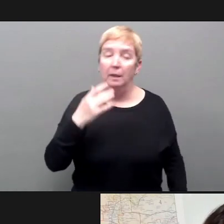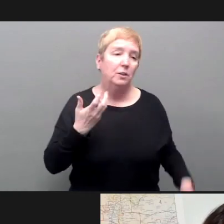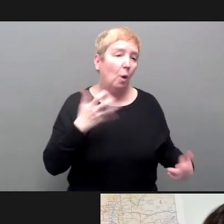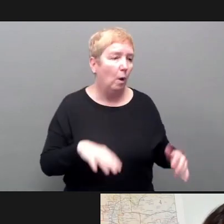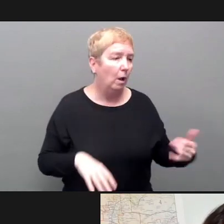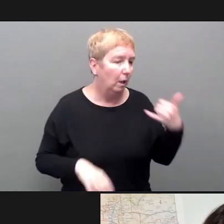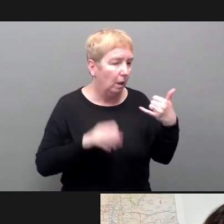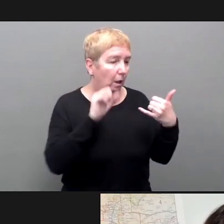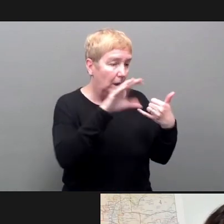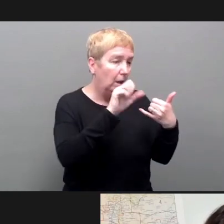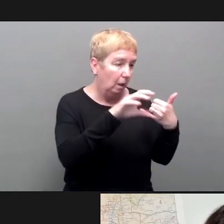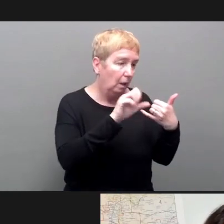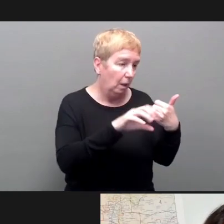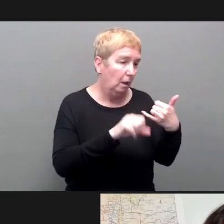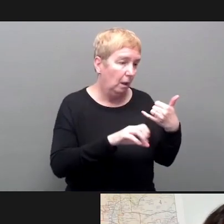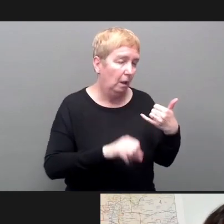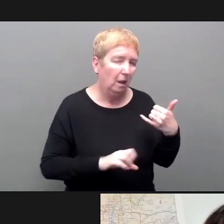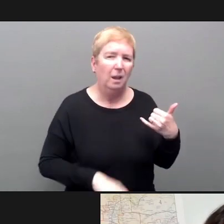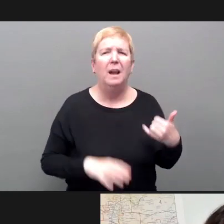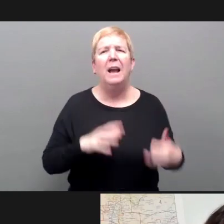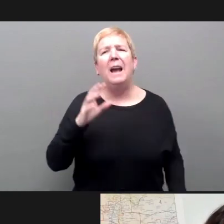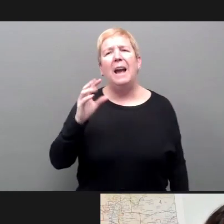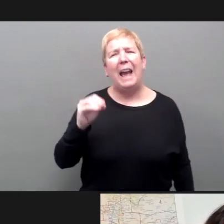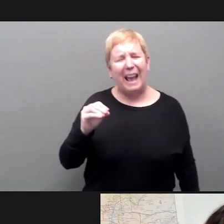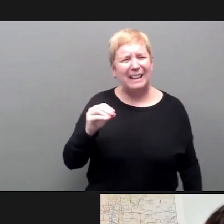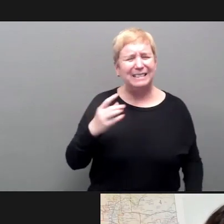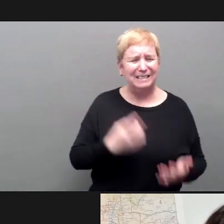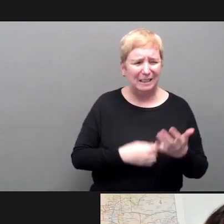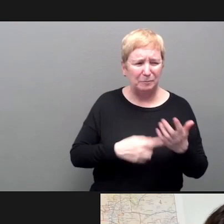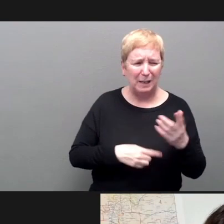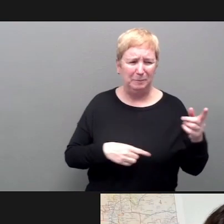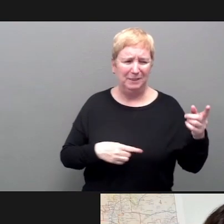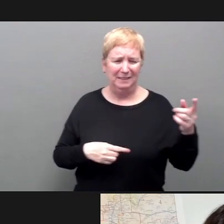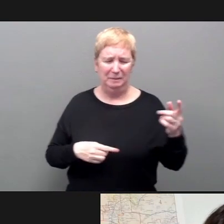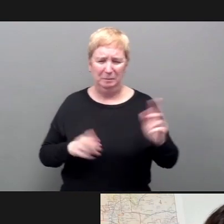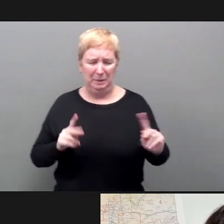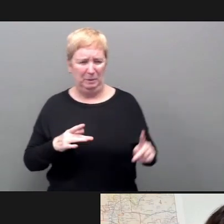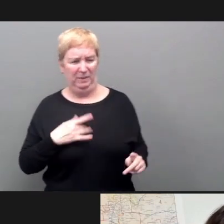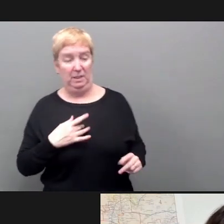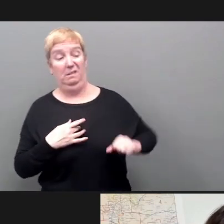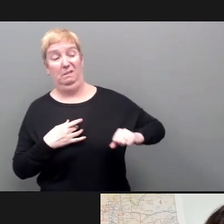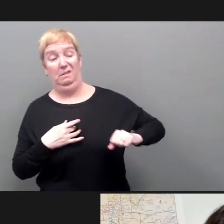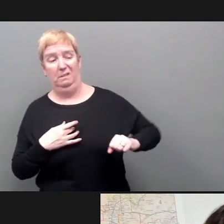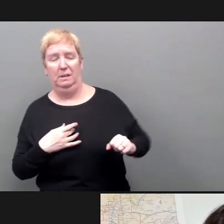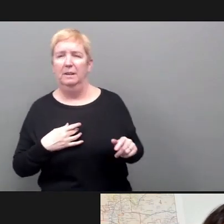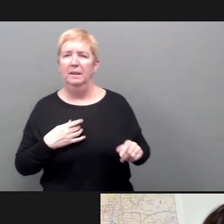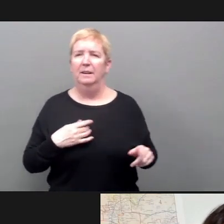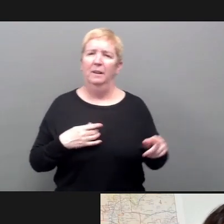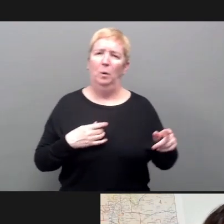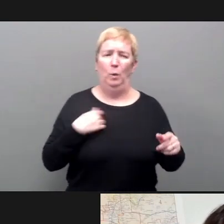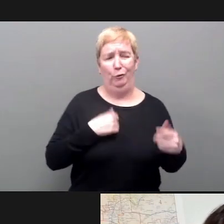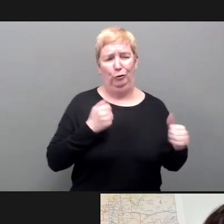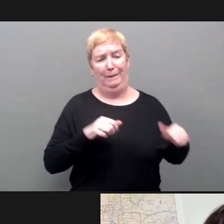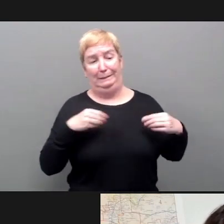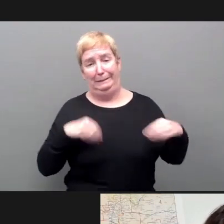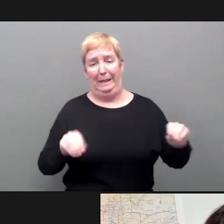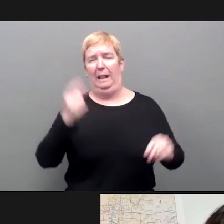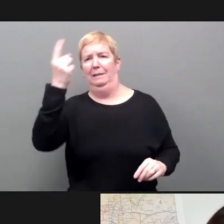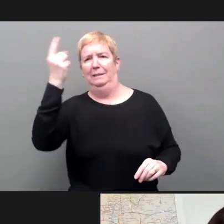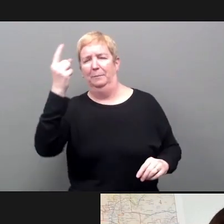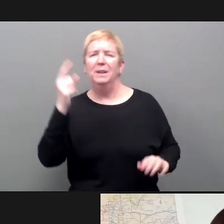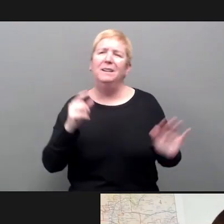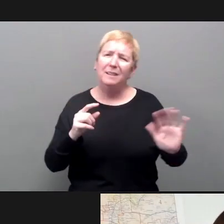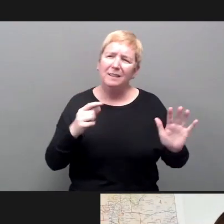I think some people feel like in some way we're telemarketers rather than people trying to stop the spread of a potentially